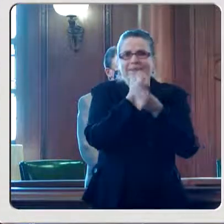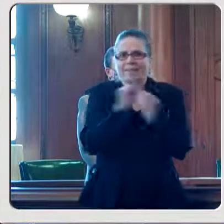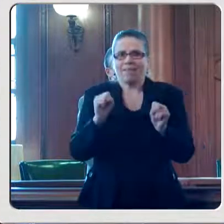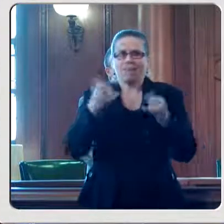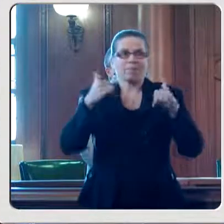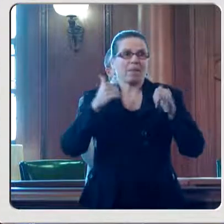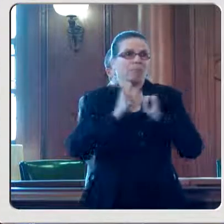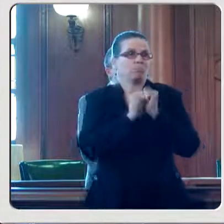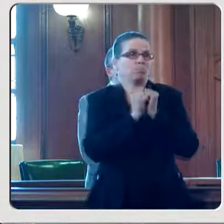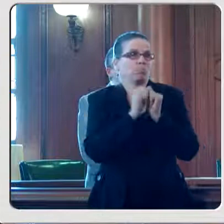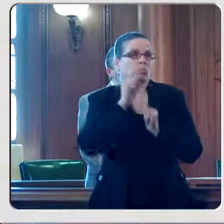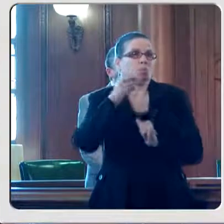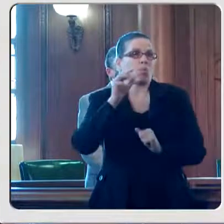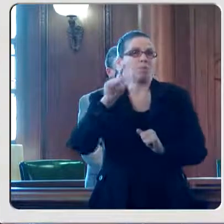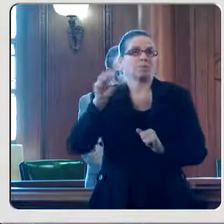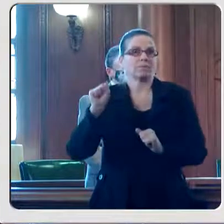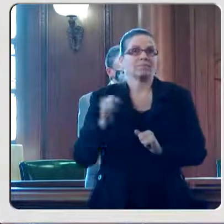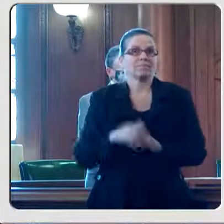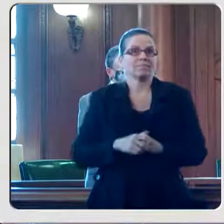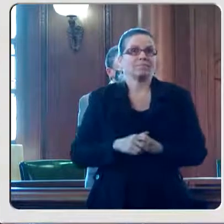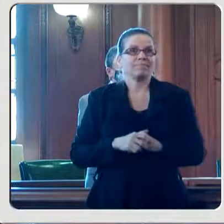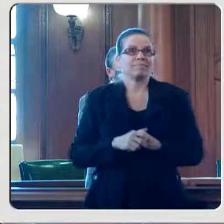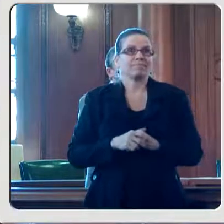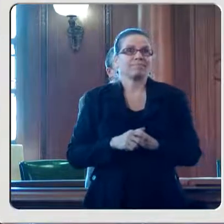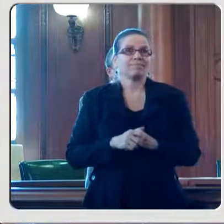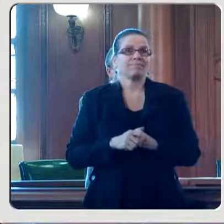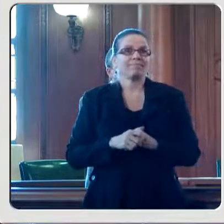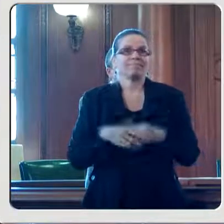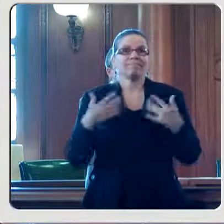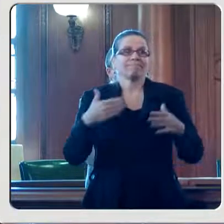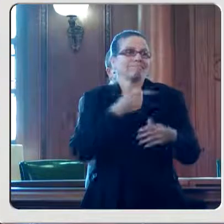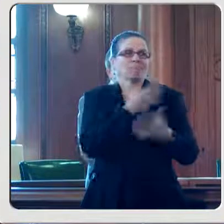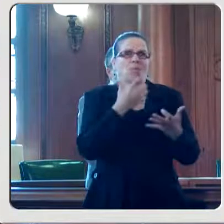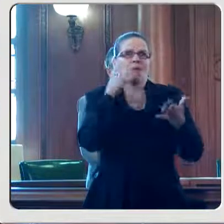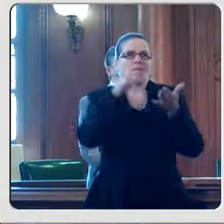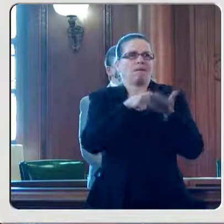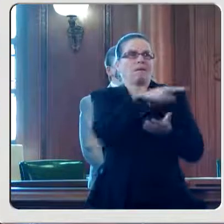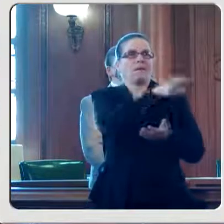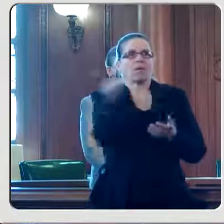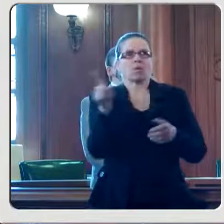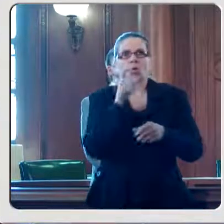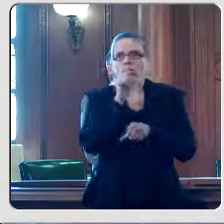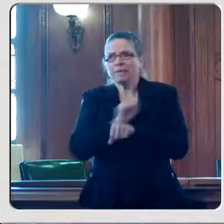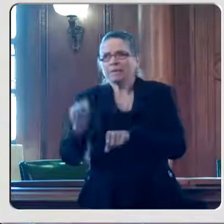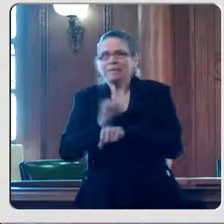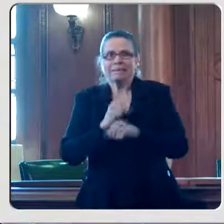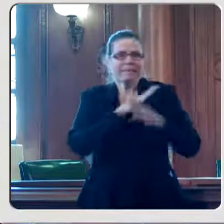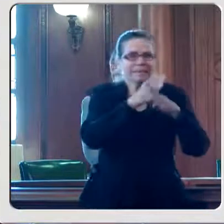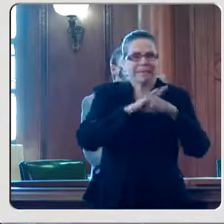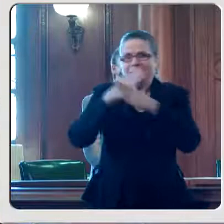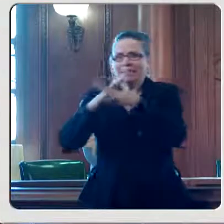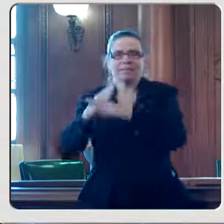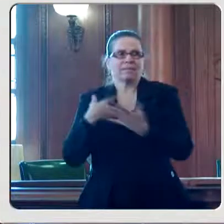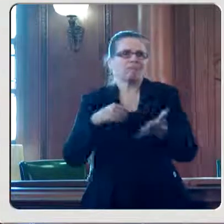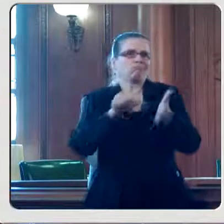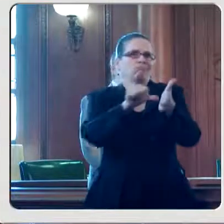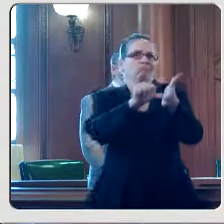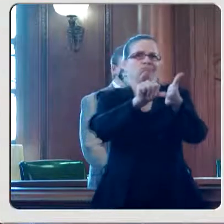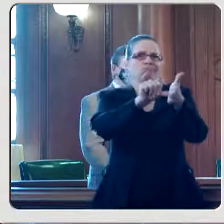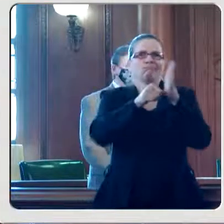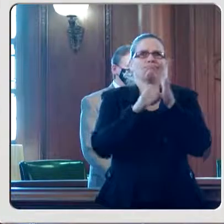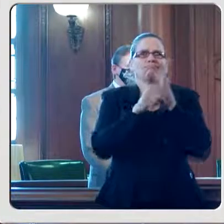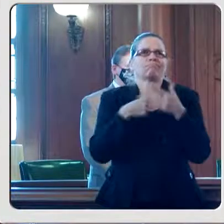again, thank you to that amazing team. I am very, very impressed and grateful to